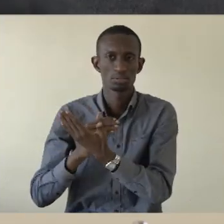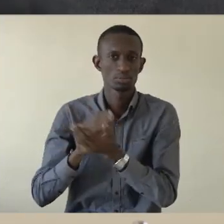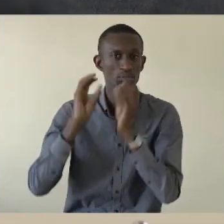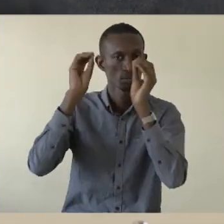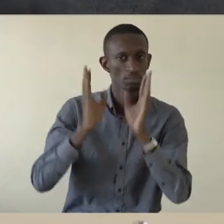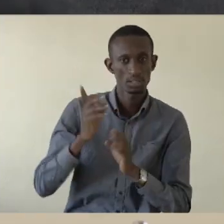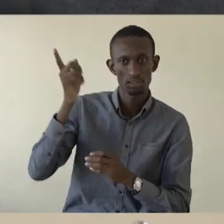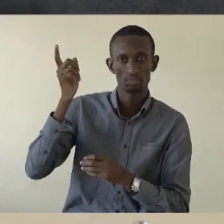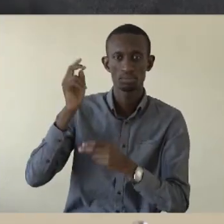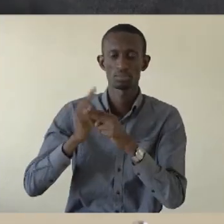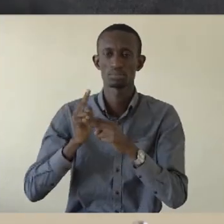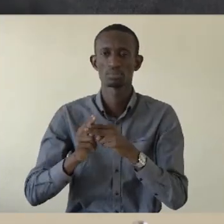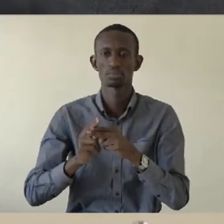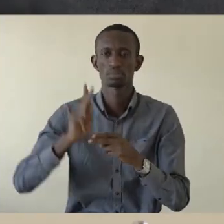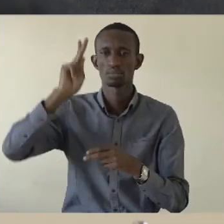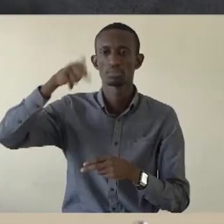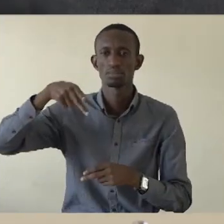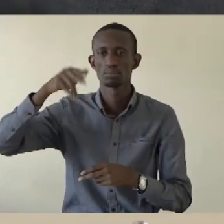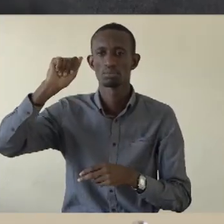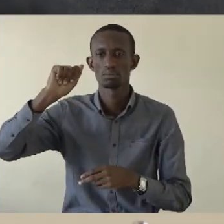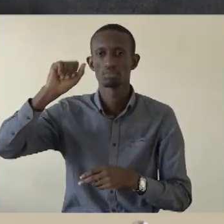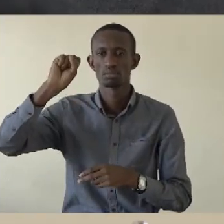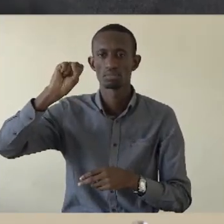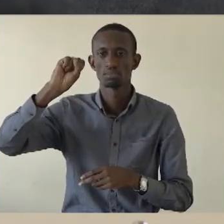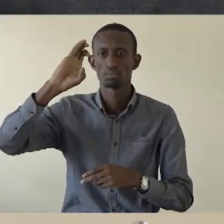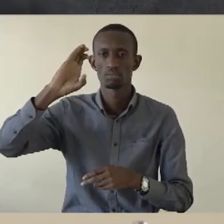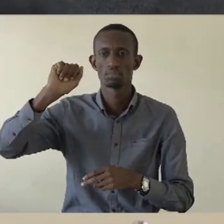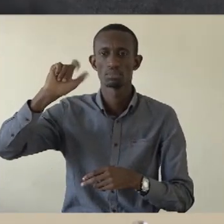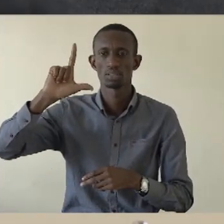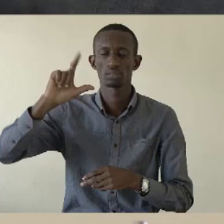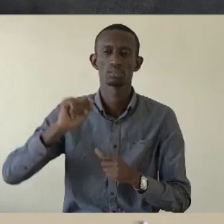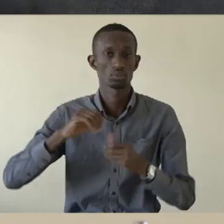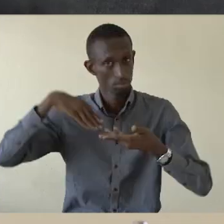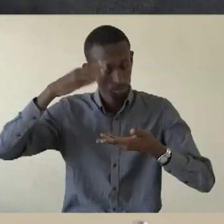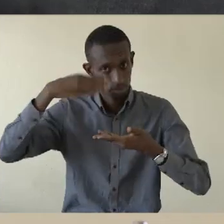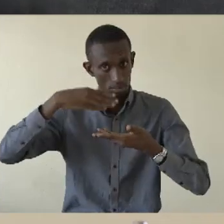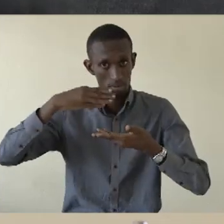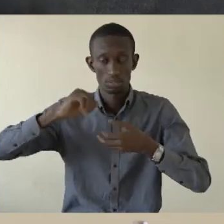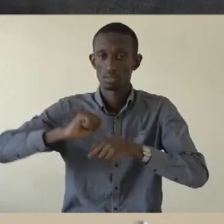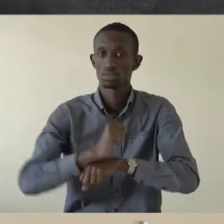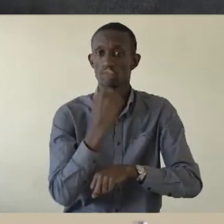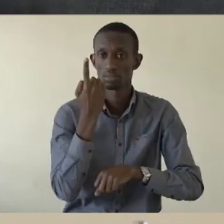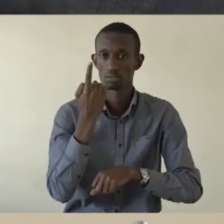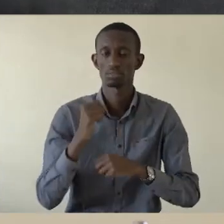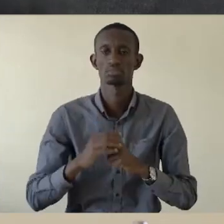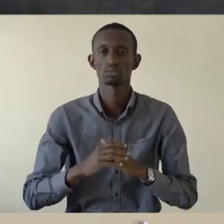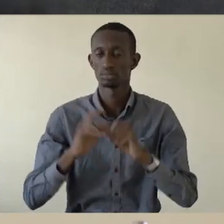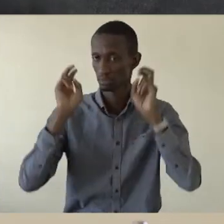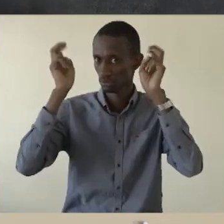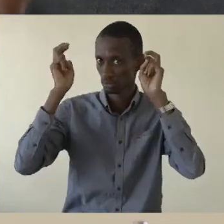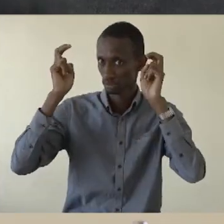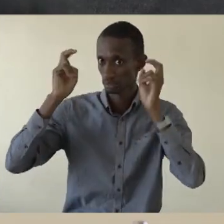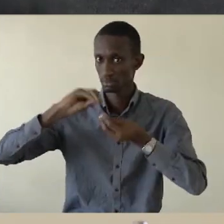I will be with Senior 1 students and we are continuing with unit number 5, but because, as you know, we